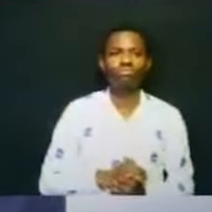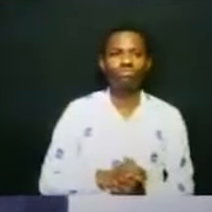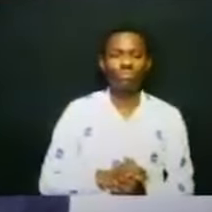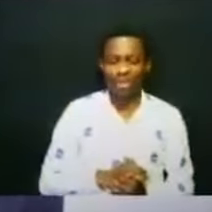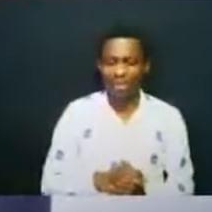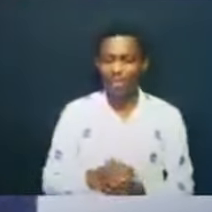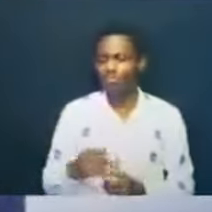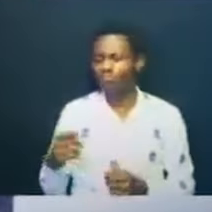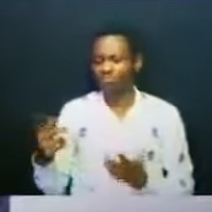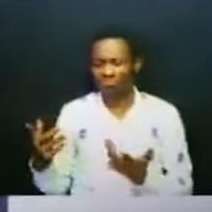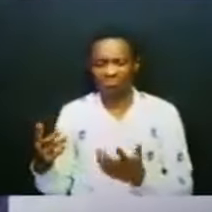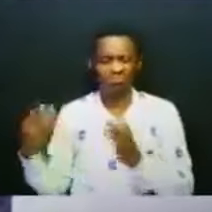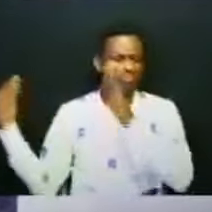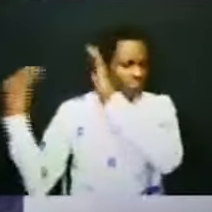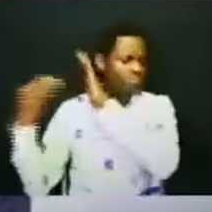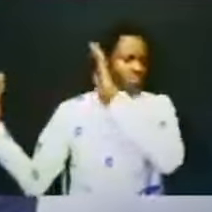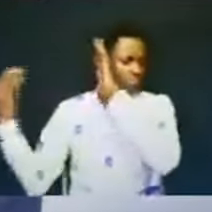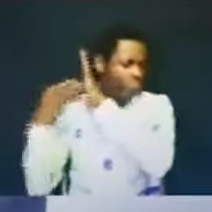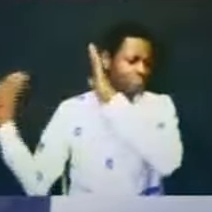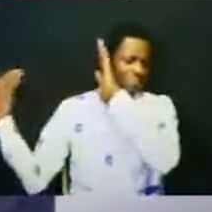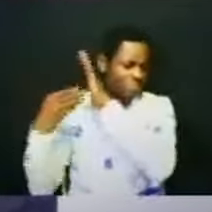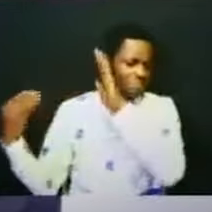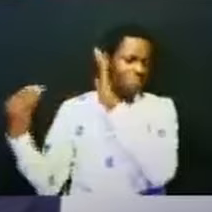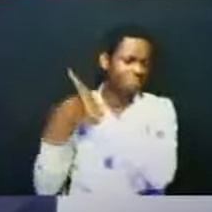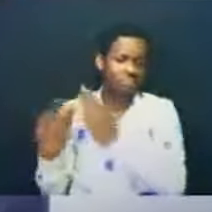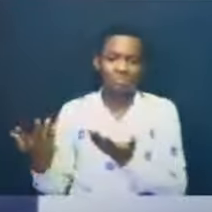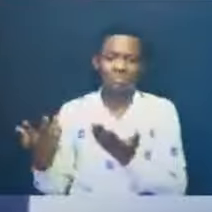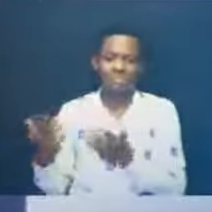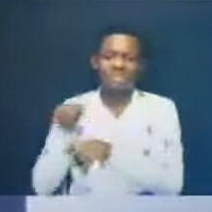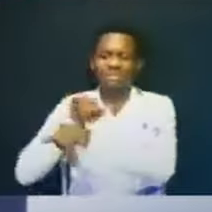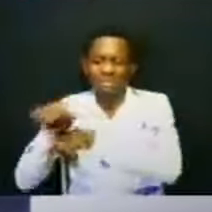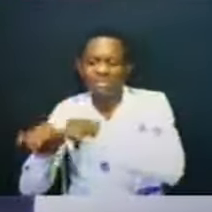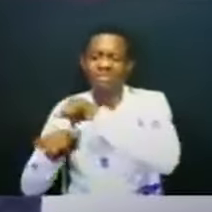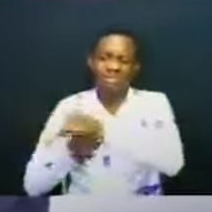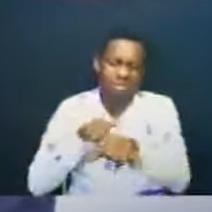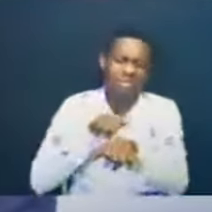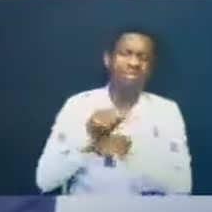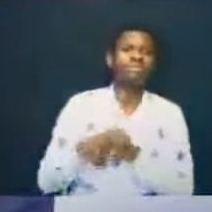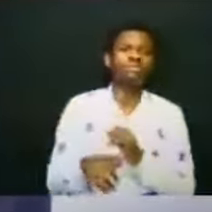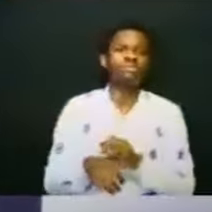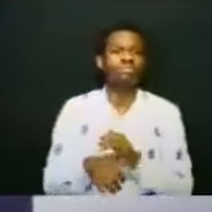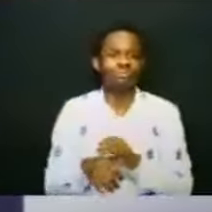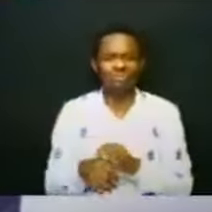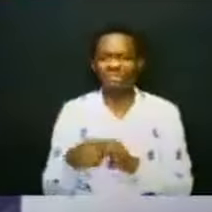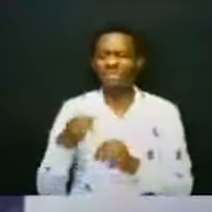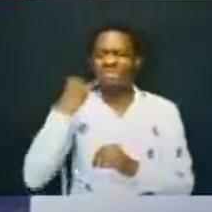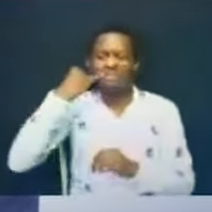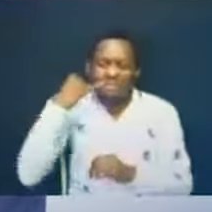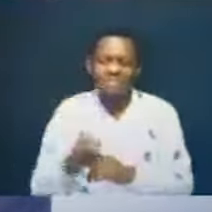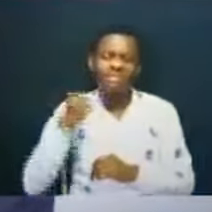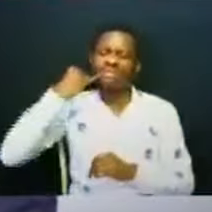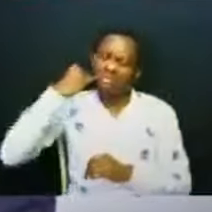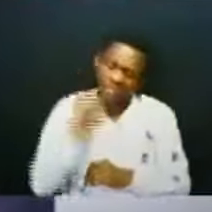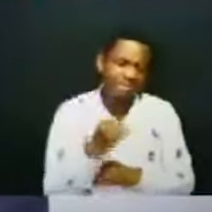wo mpa biting se o twitwa nipa ne 19 deceit o ka to sem envy se